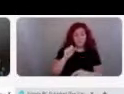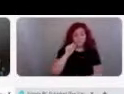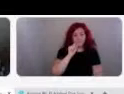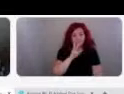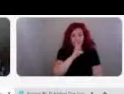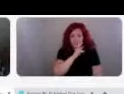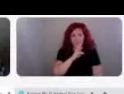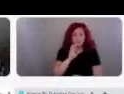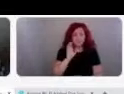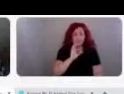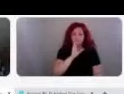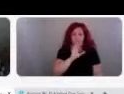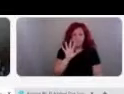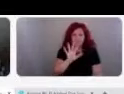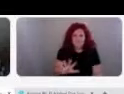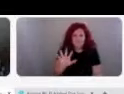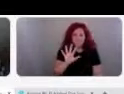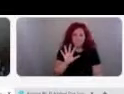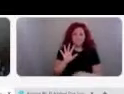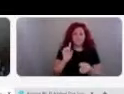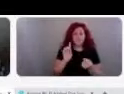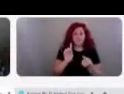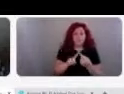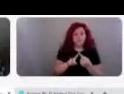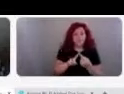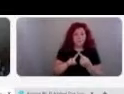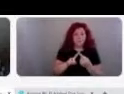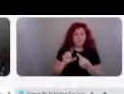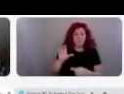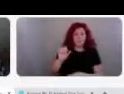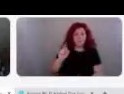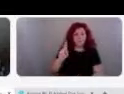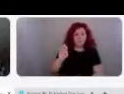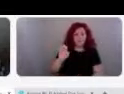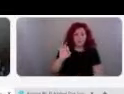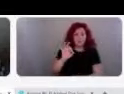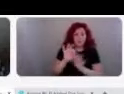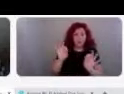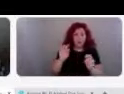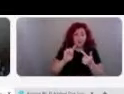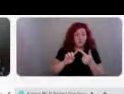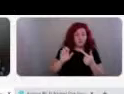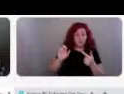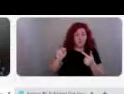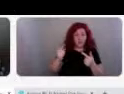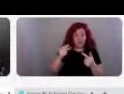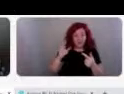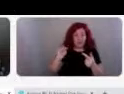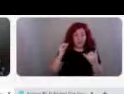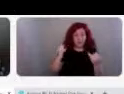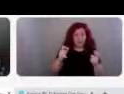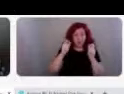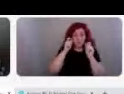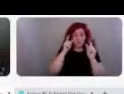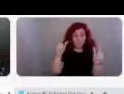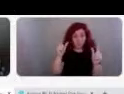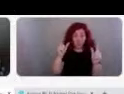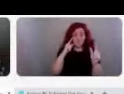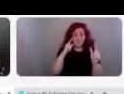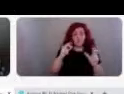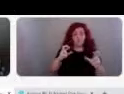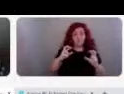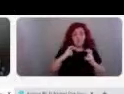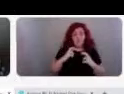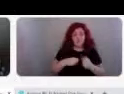key chandler area to carefree to anthem and now to surprise in my retirement